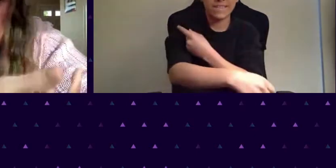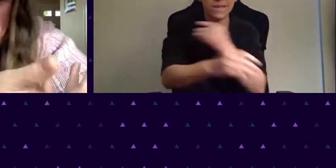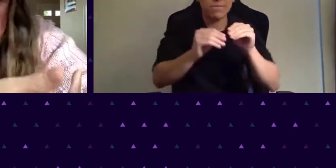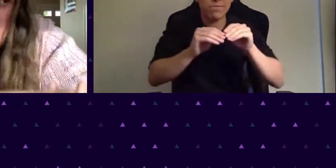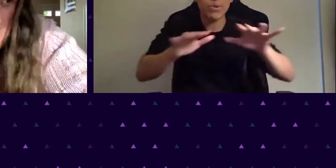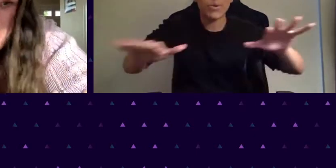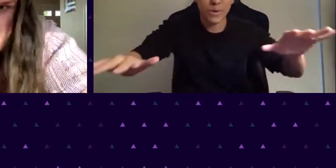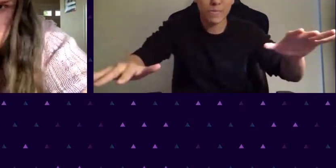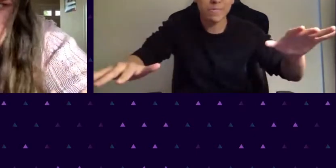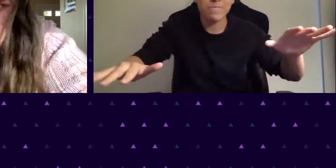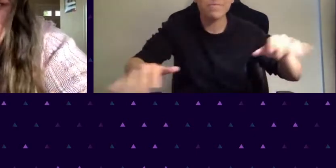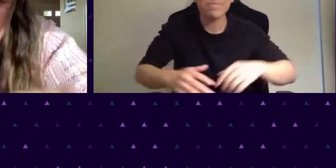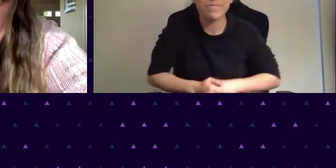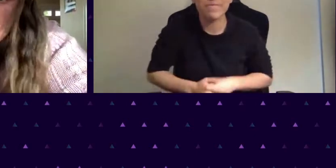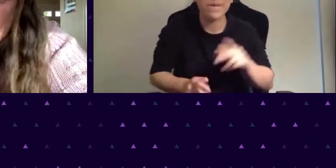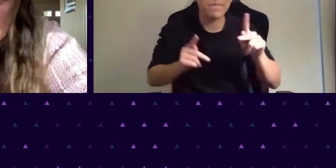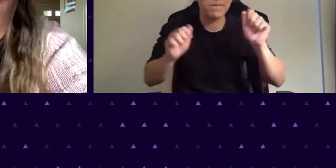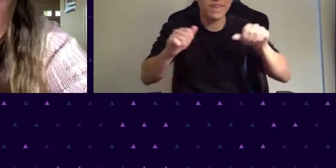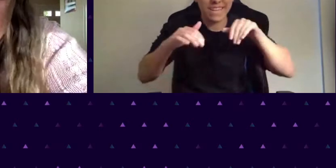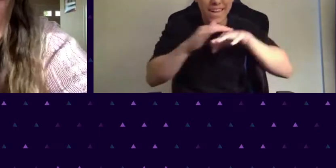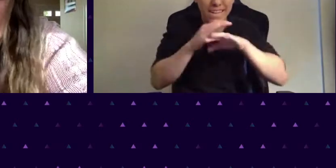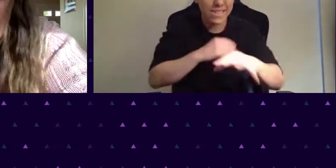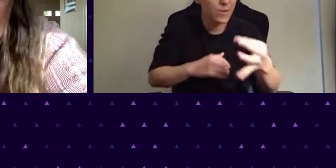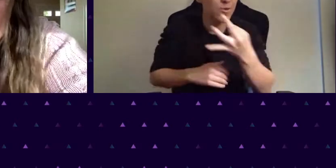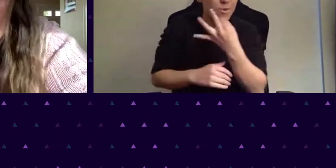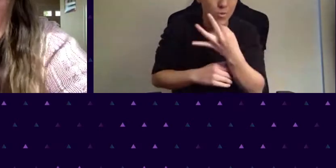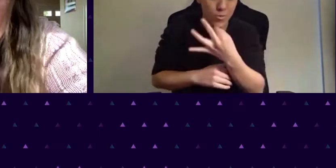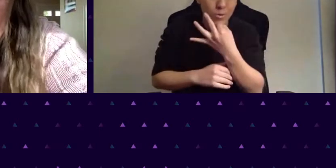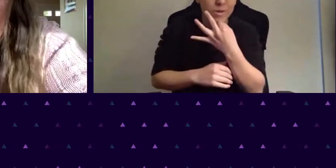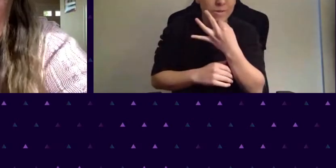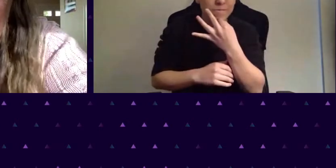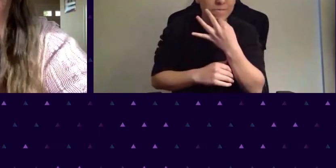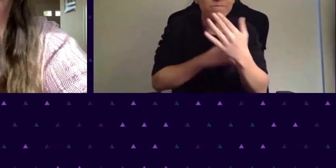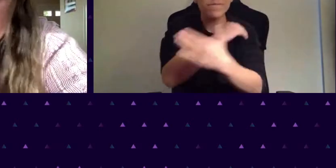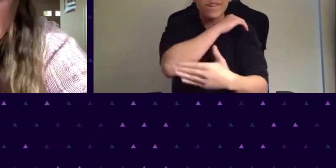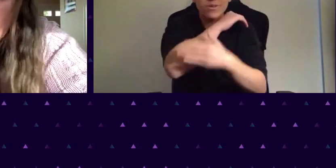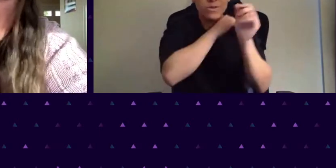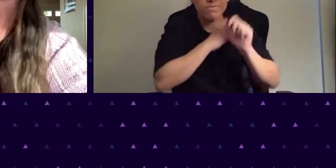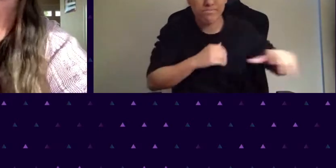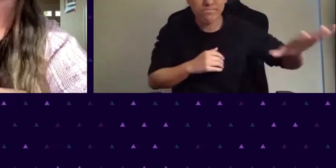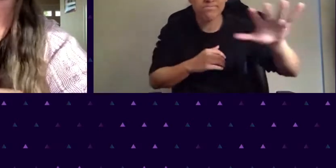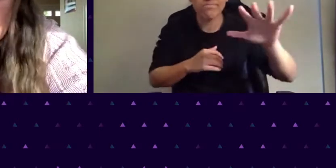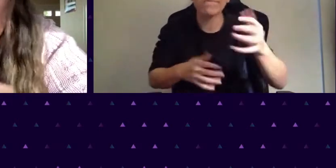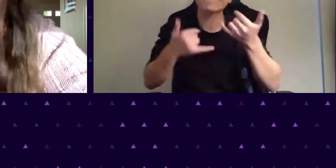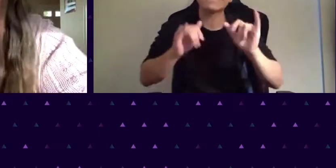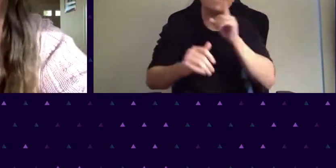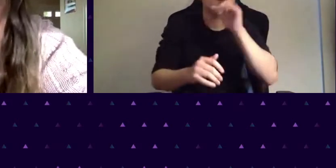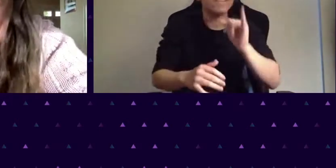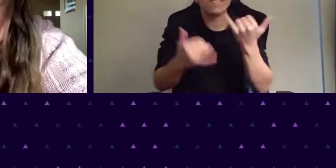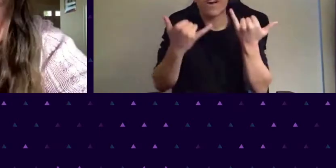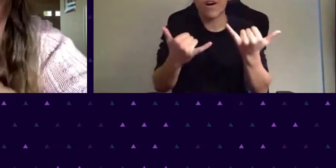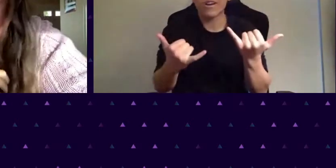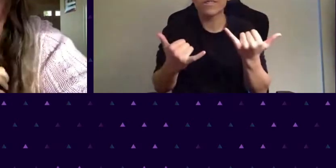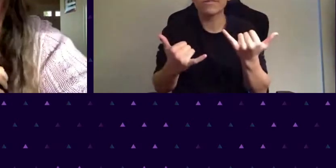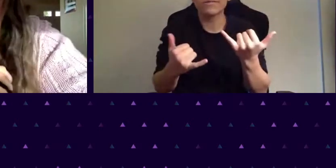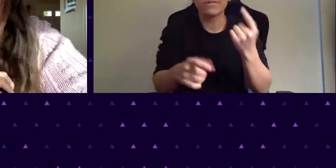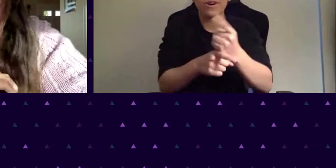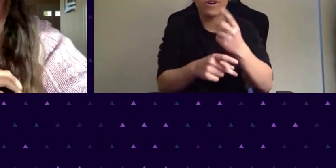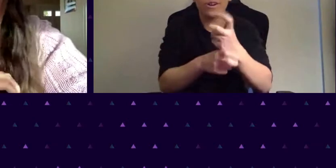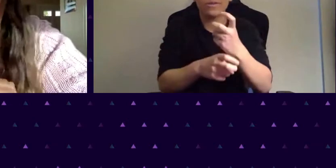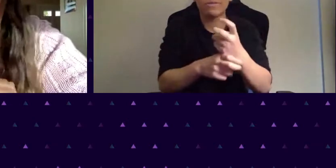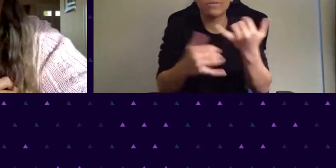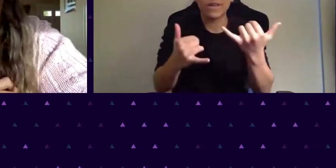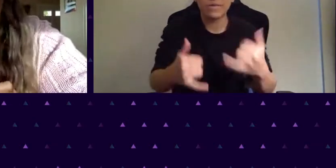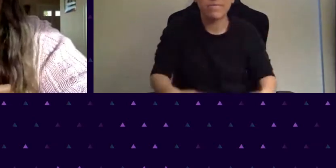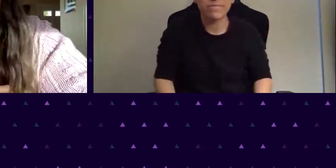become a thing that people can access across our country. It's still really hard. So I'm gonna just